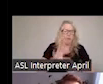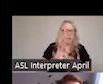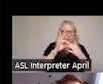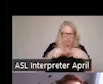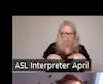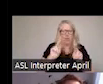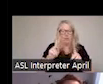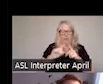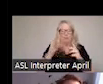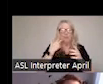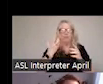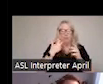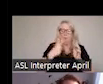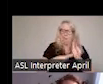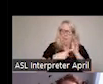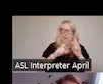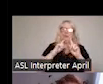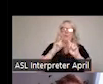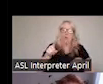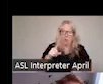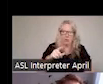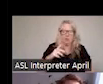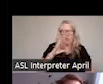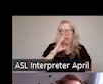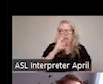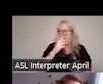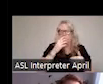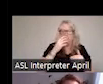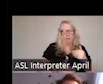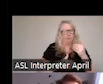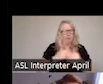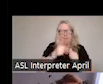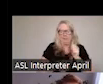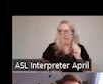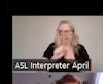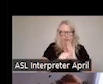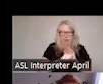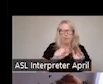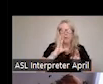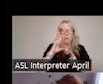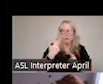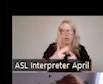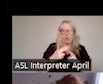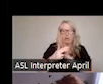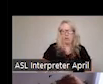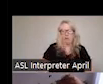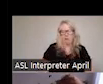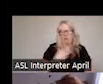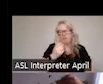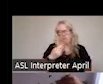mandated reporting? That will vary really state by state, but happy to talk more about it in a few